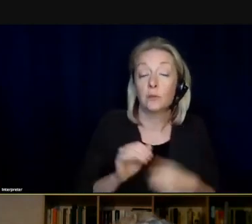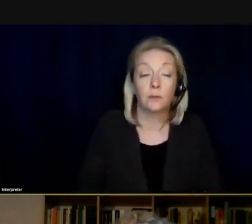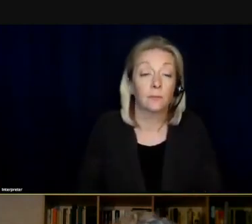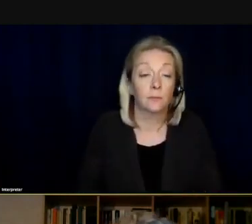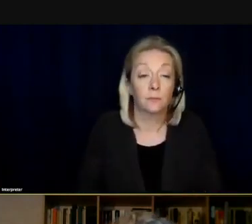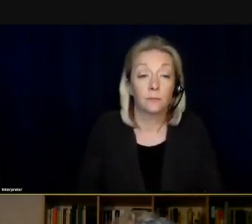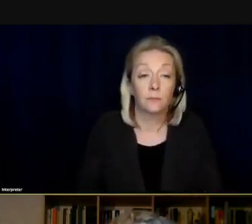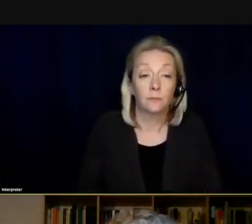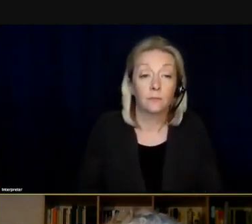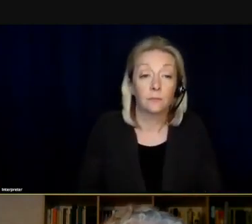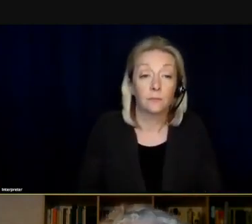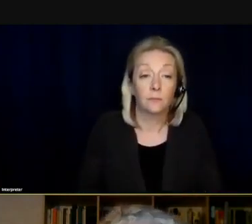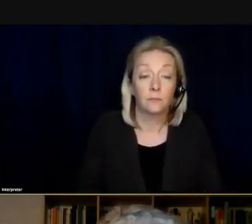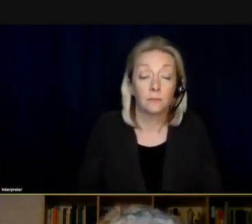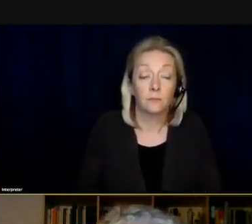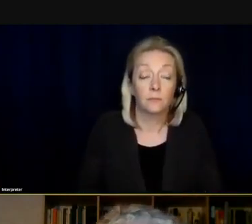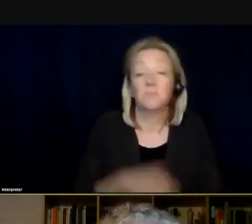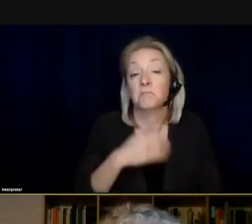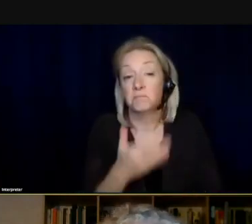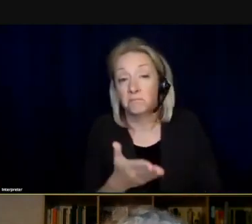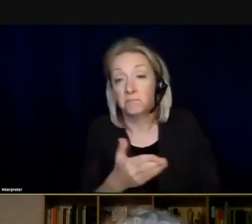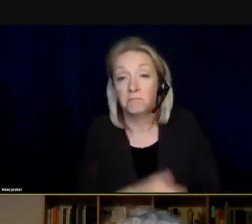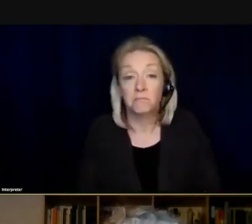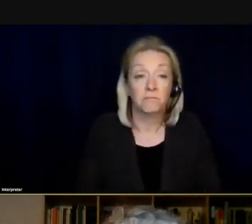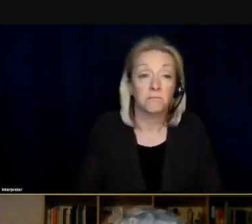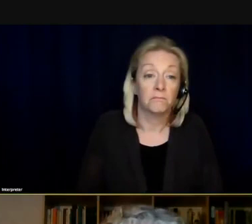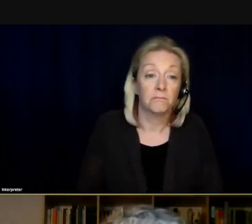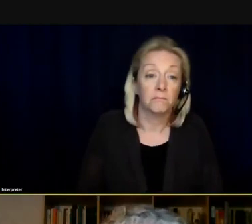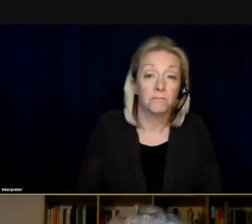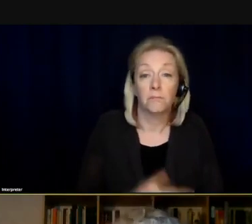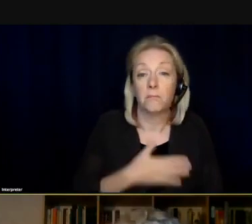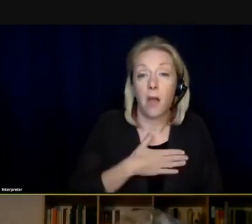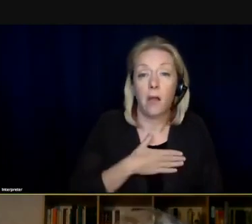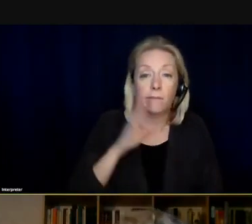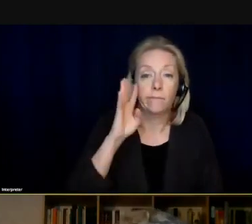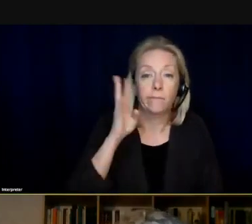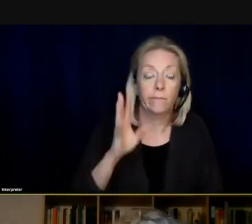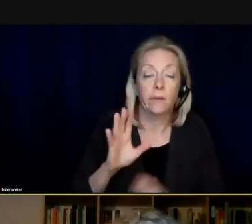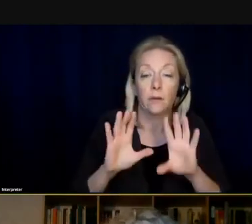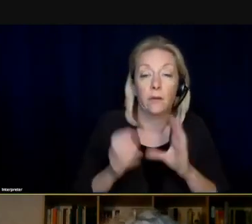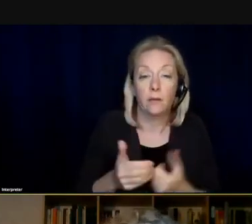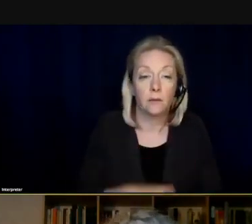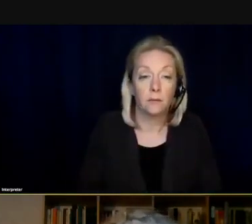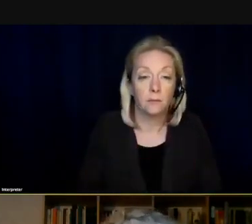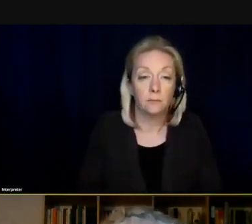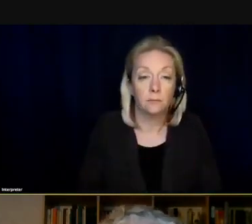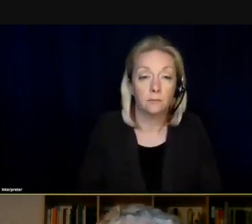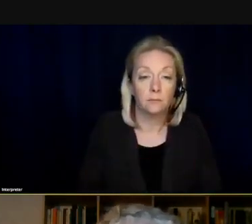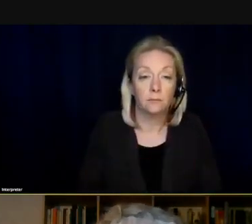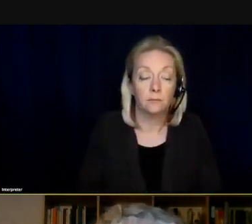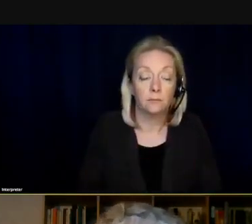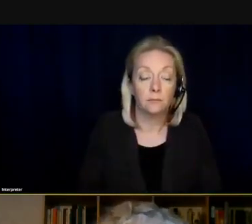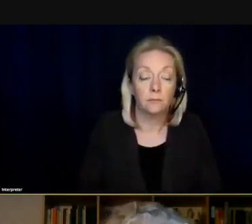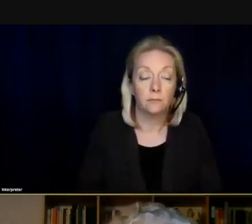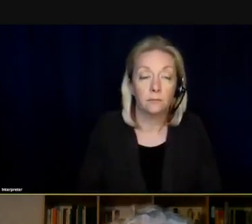And I don't mean behaviorally. So here, these are the classes I set up. Well, since I'm not a teacher anymore, I set up